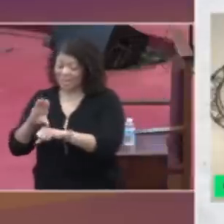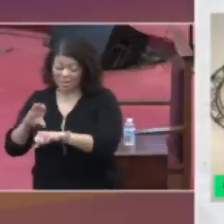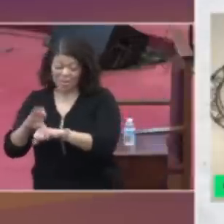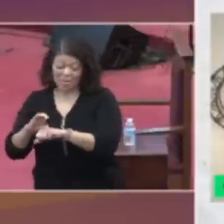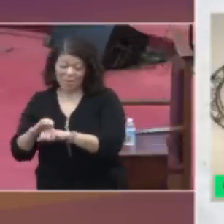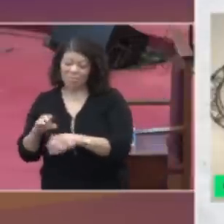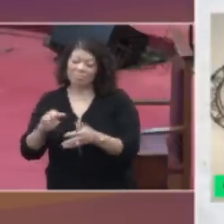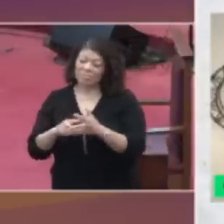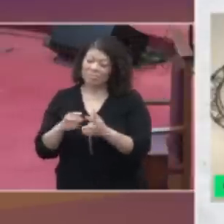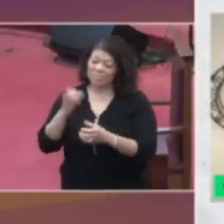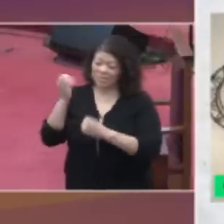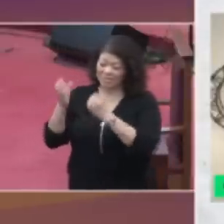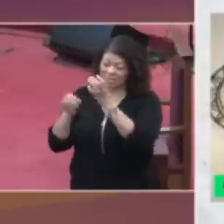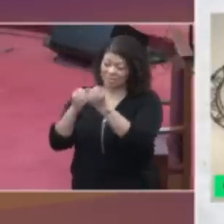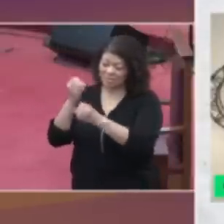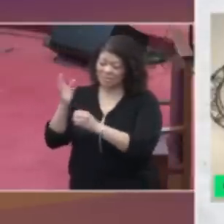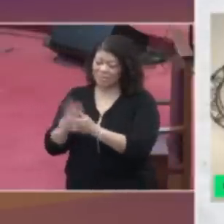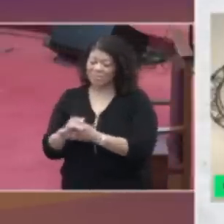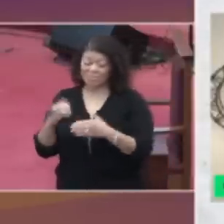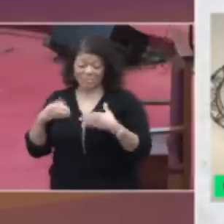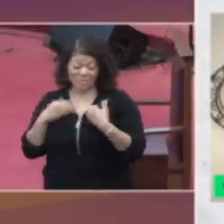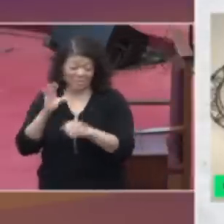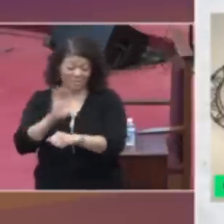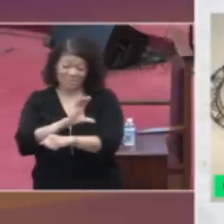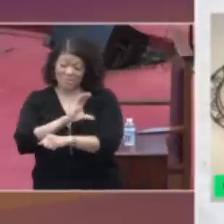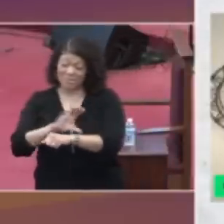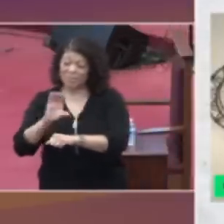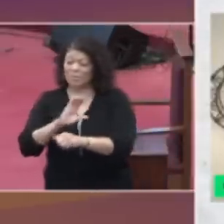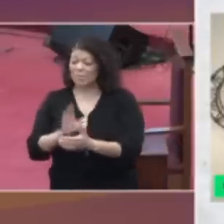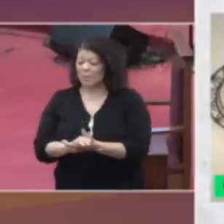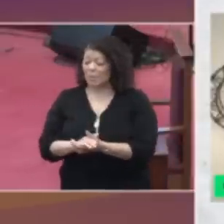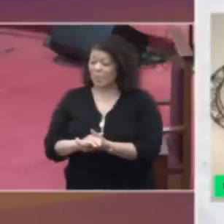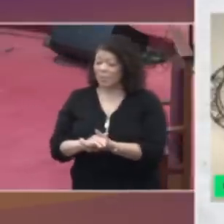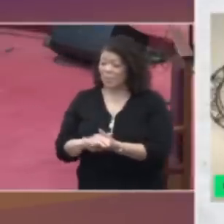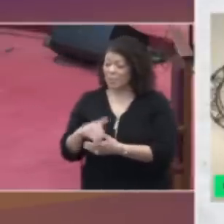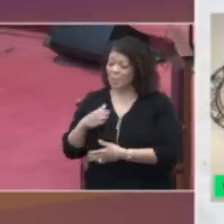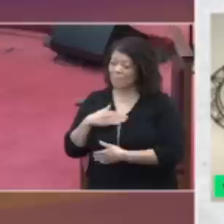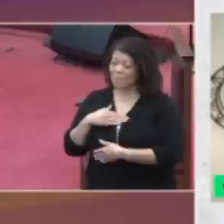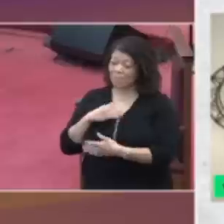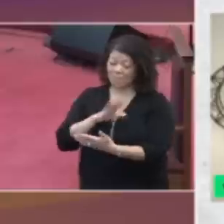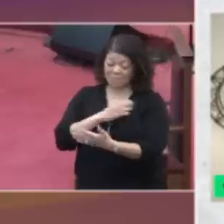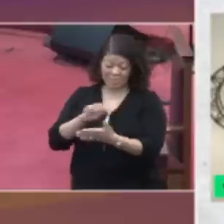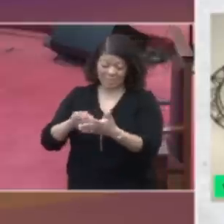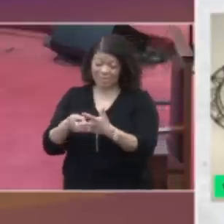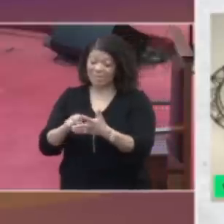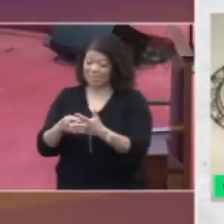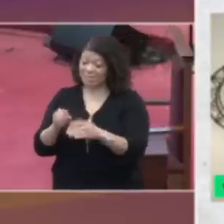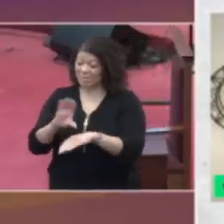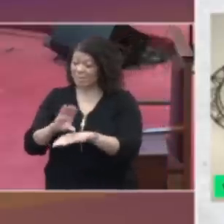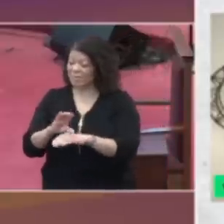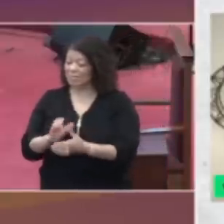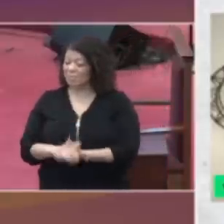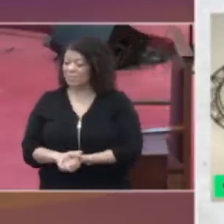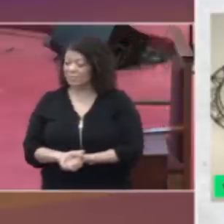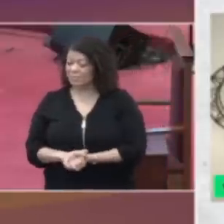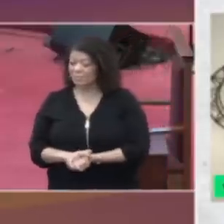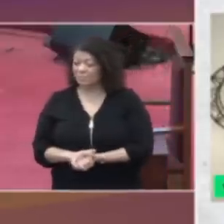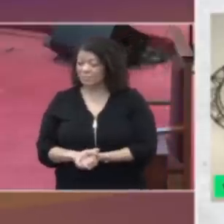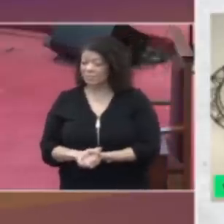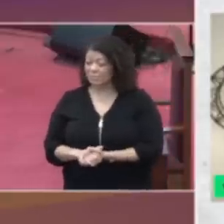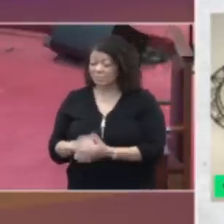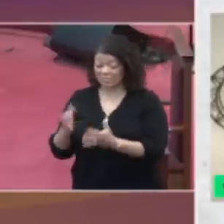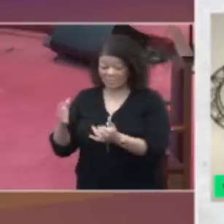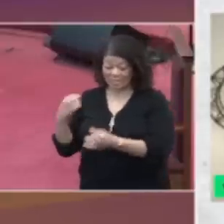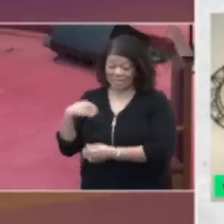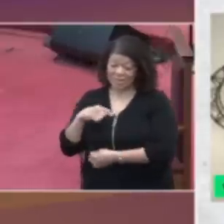with the Sunshine Band, the youth choir, yada, yada. I got my musical wings from church. And so we're in a time now where we're